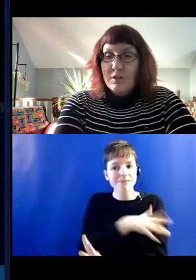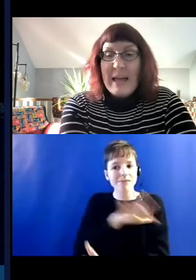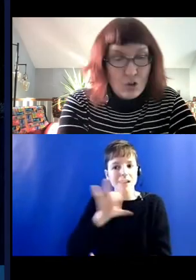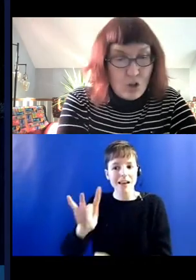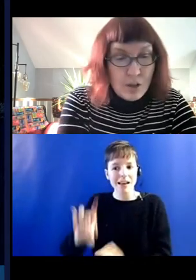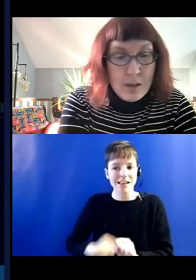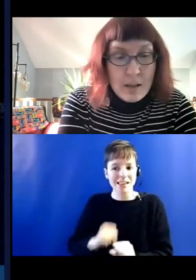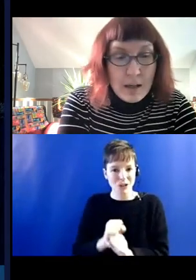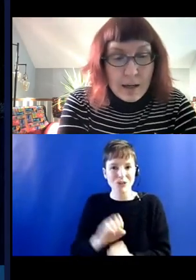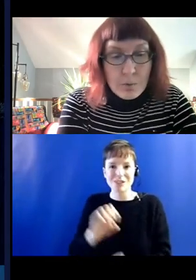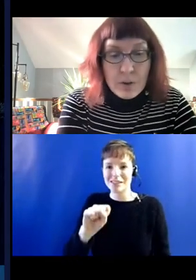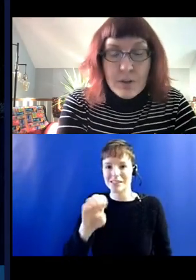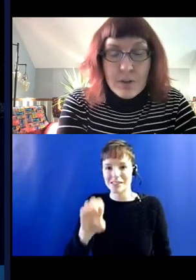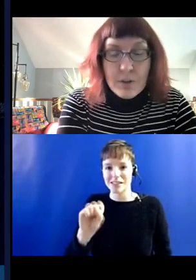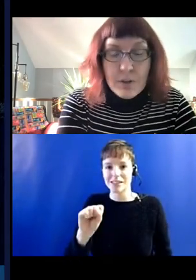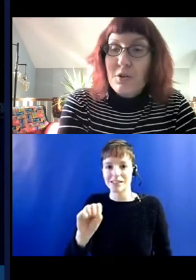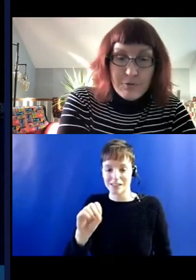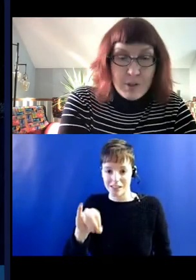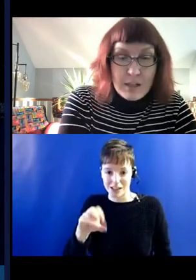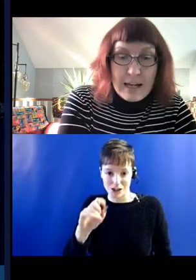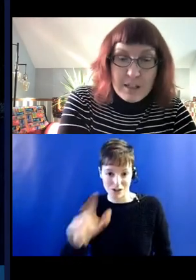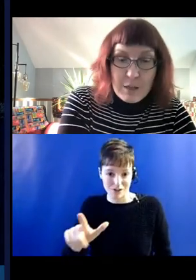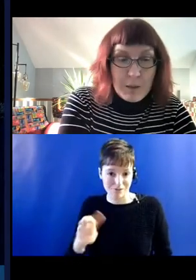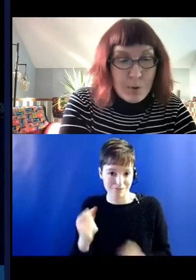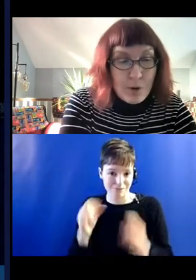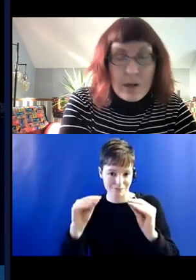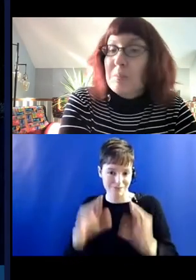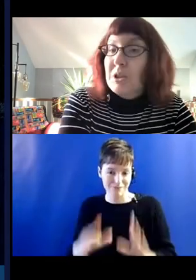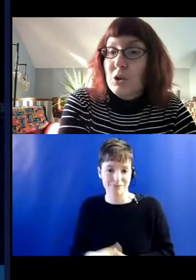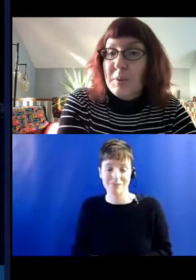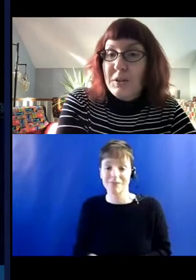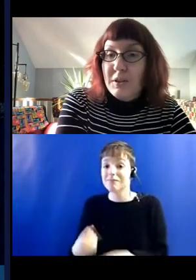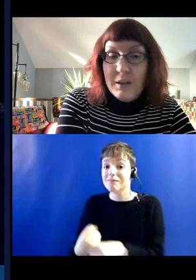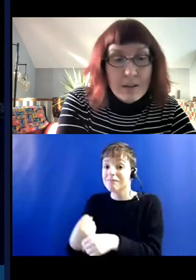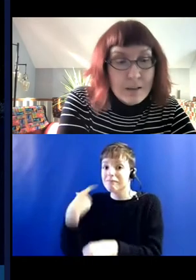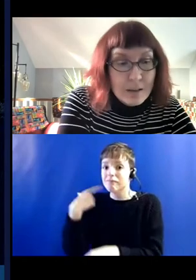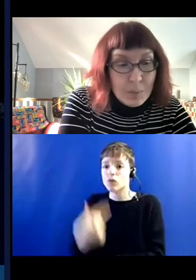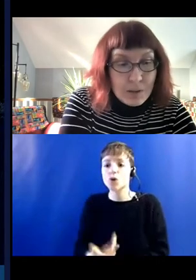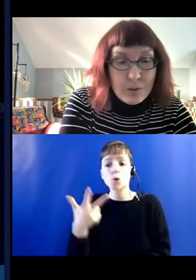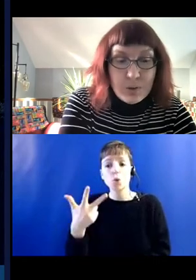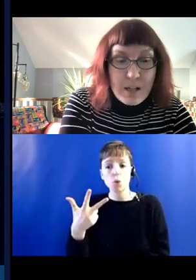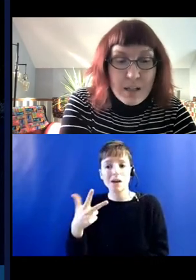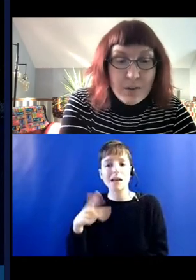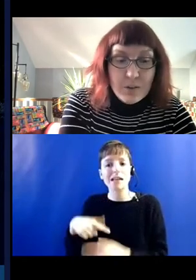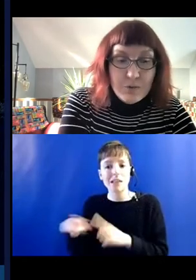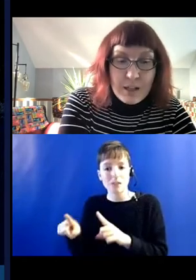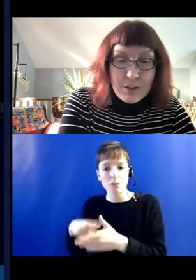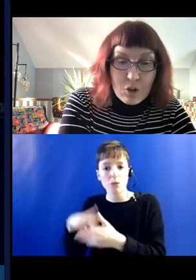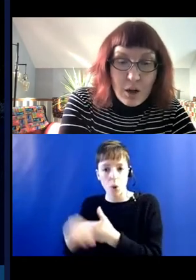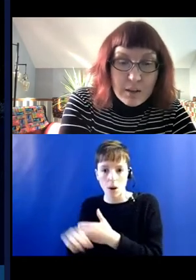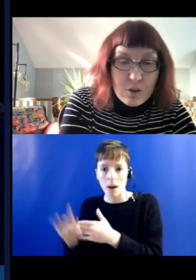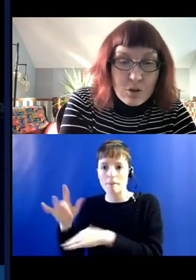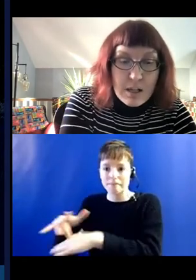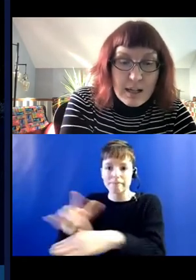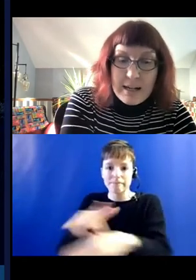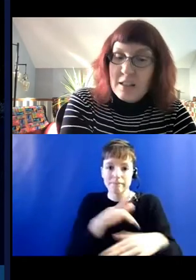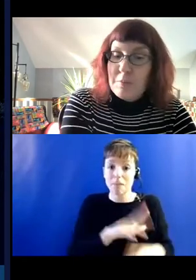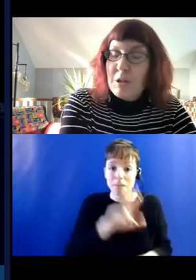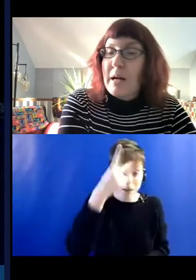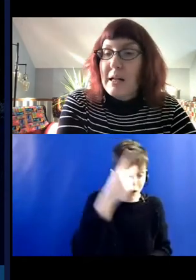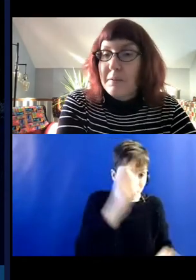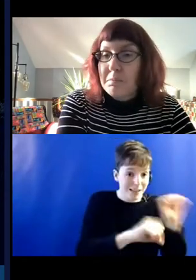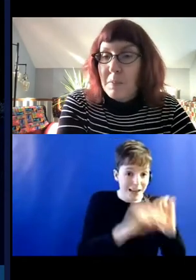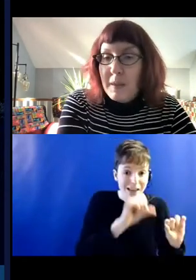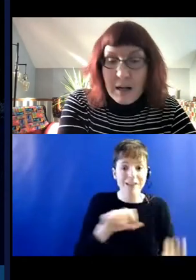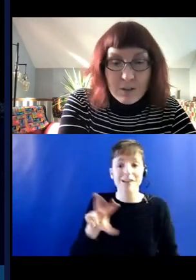Just last year, I worked in three different academic programs at UBC: political science, Vantage College, and